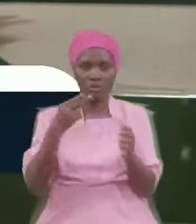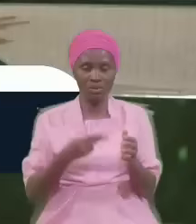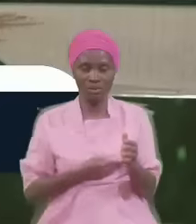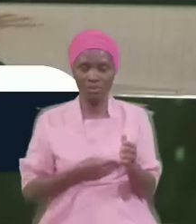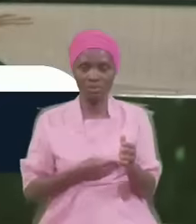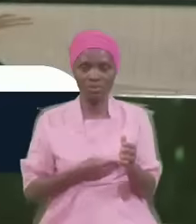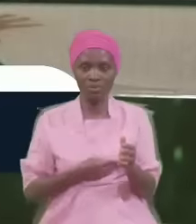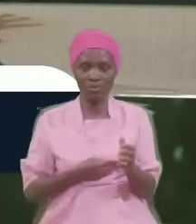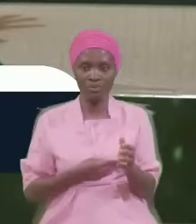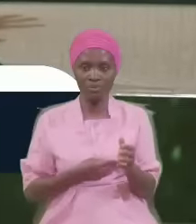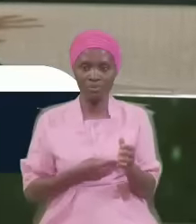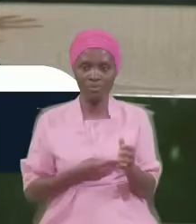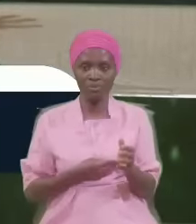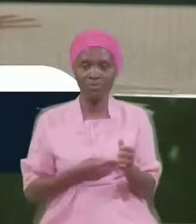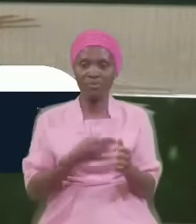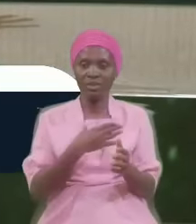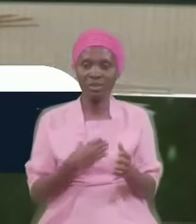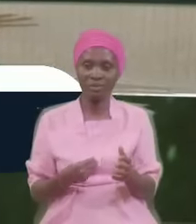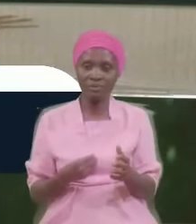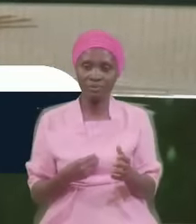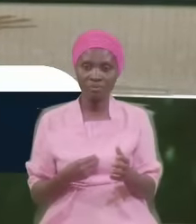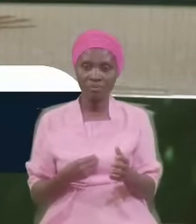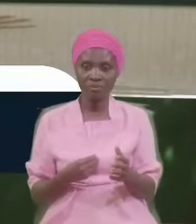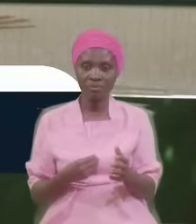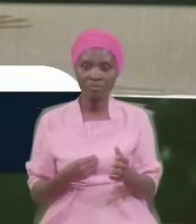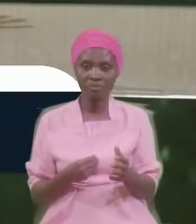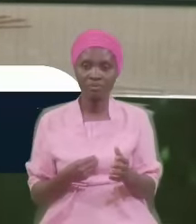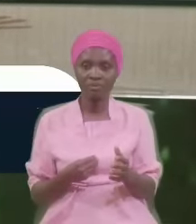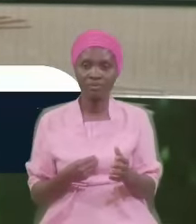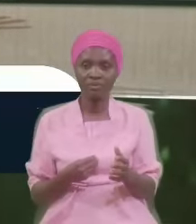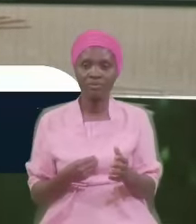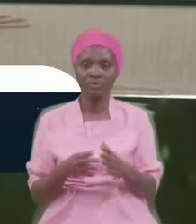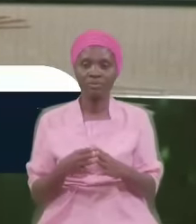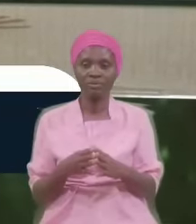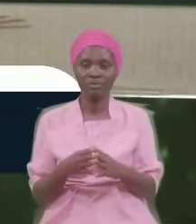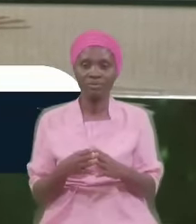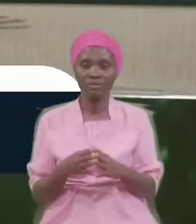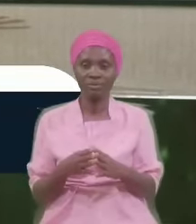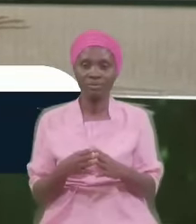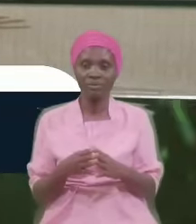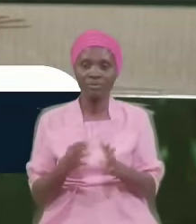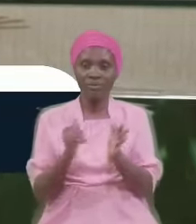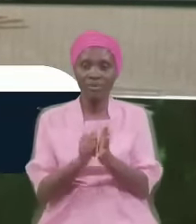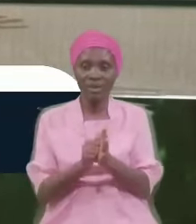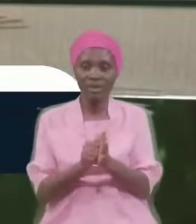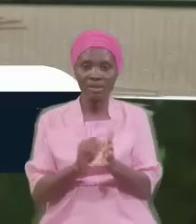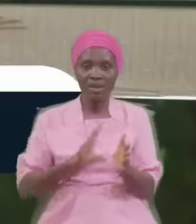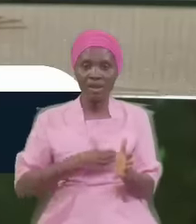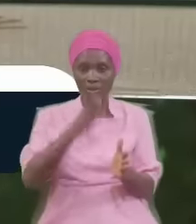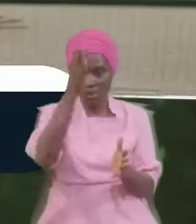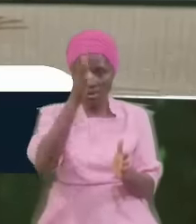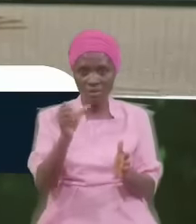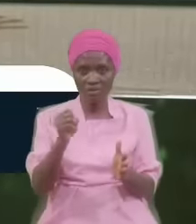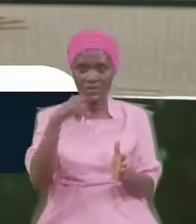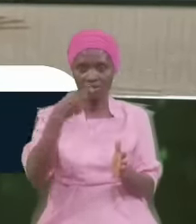befalling us? And where be all his miracles that our fathers